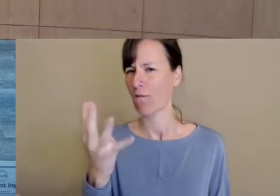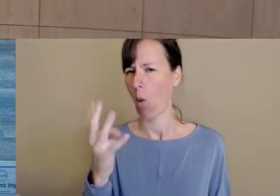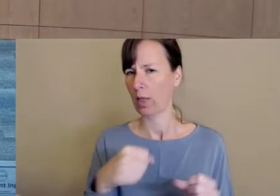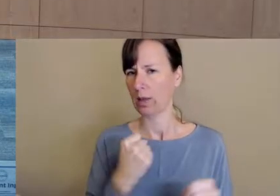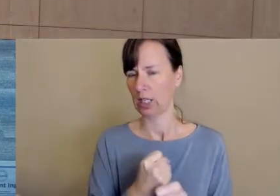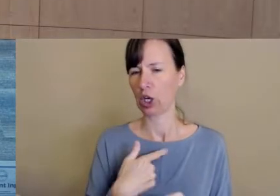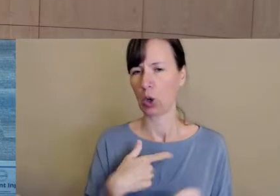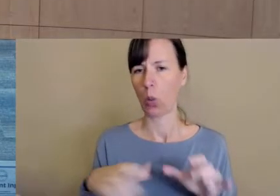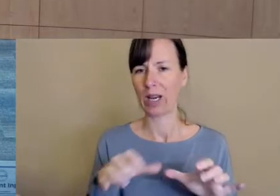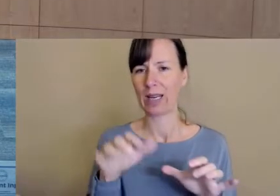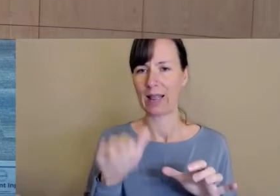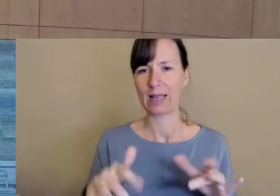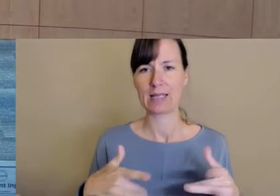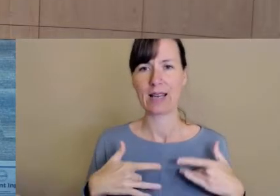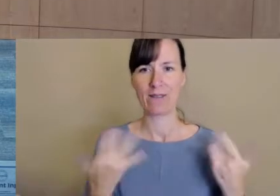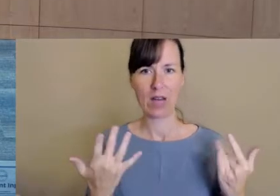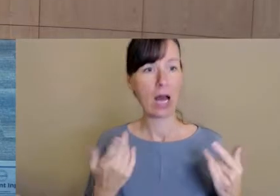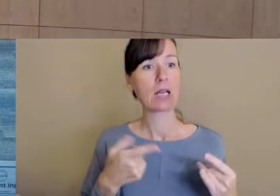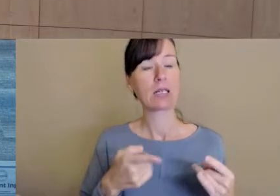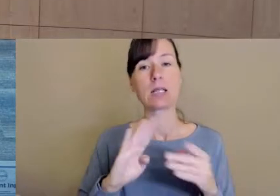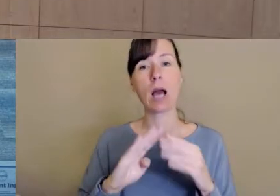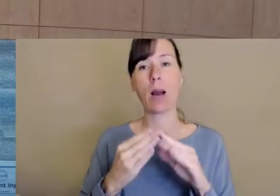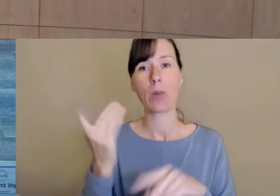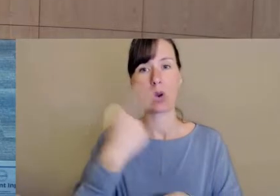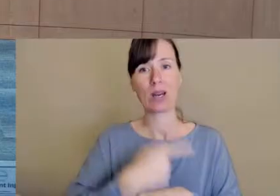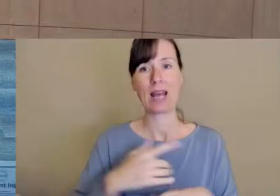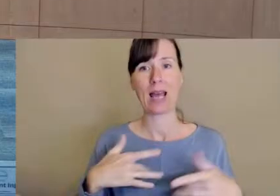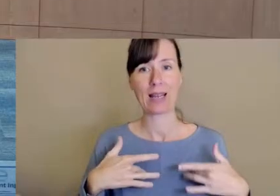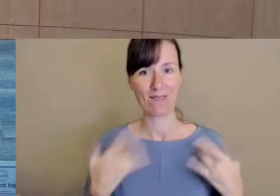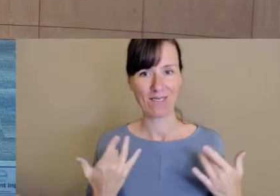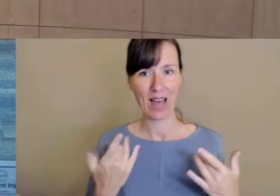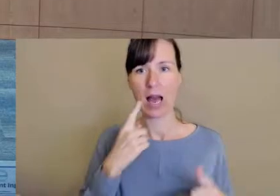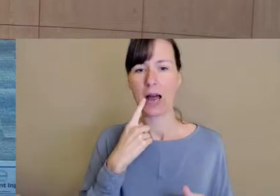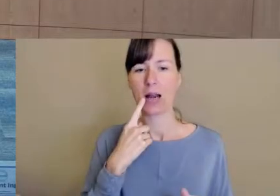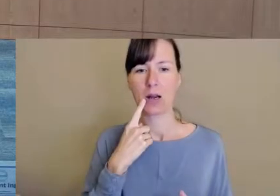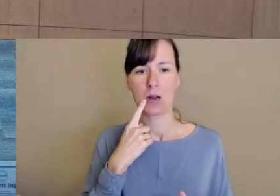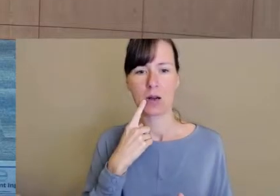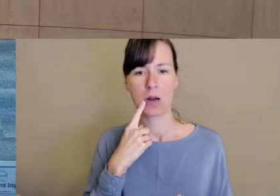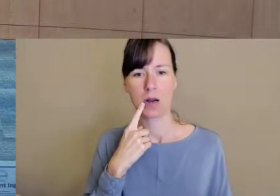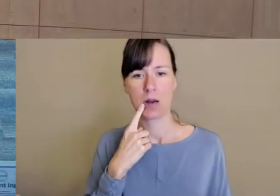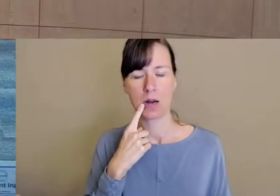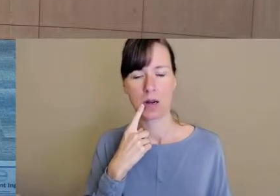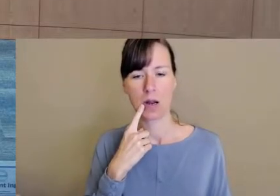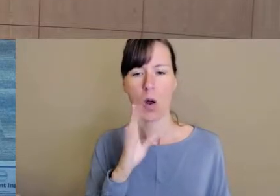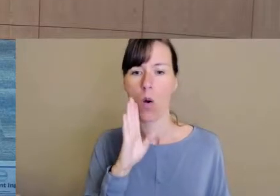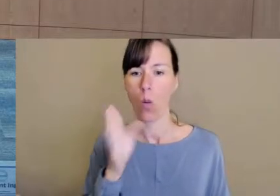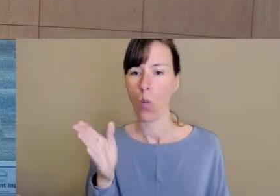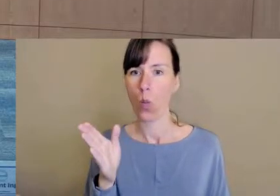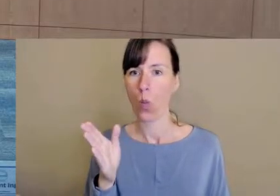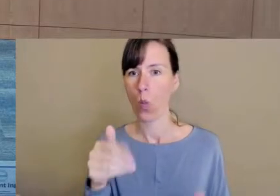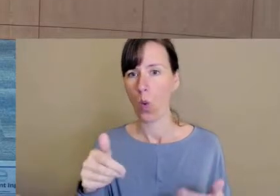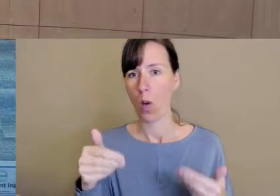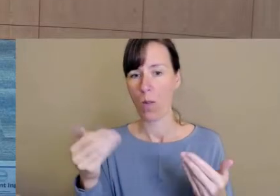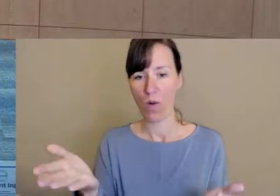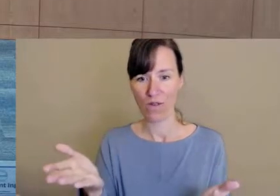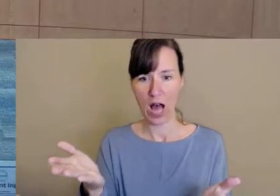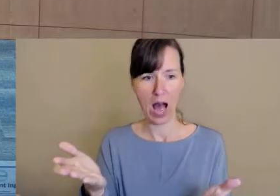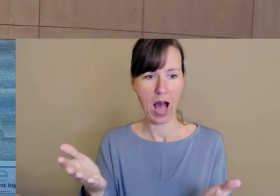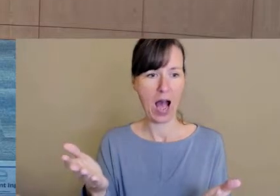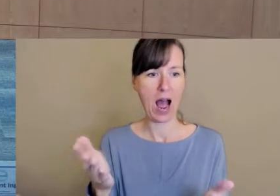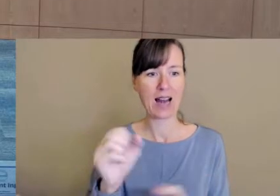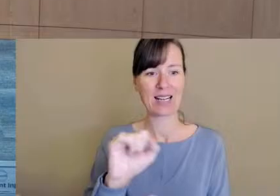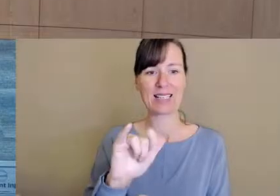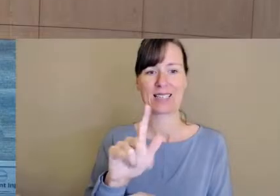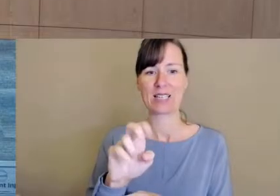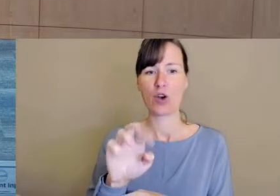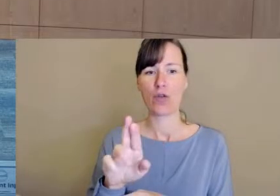event. It's a community day event. It basically will provide several resources for the town, community